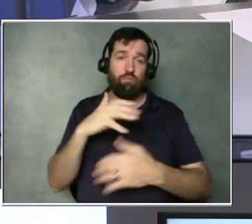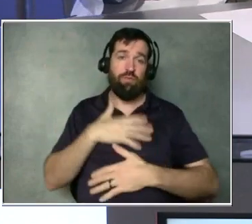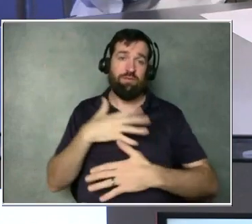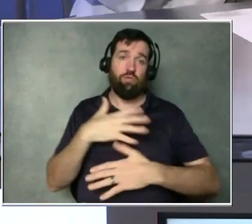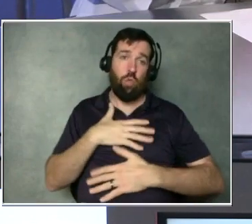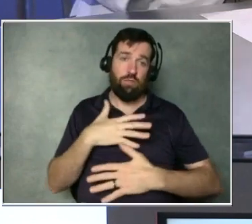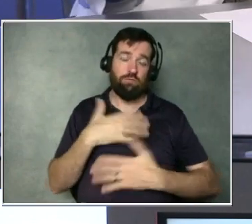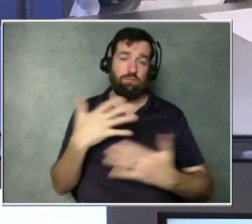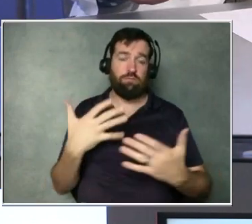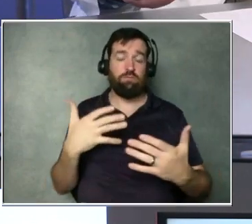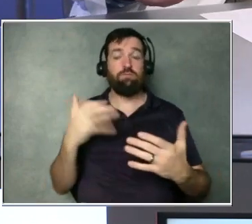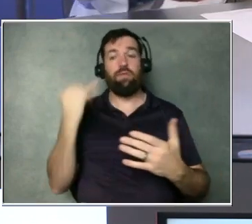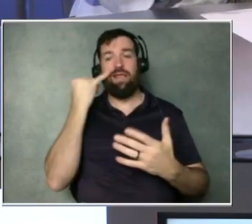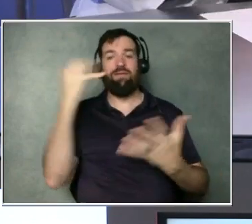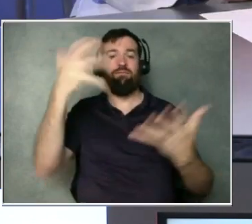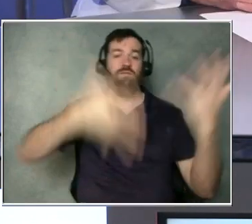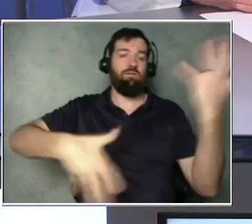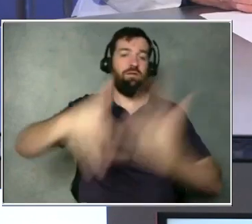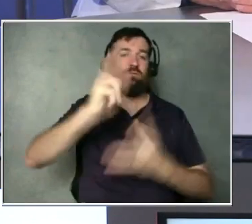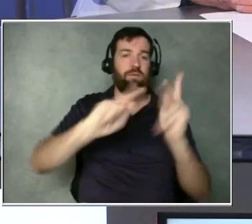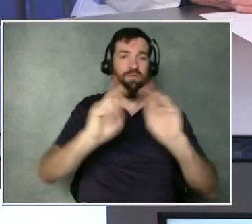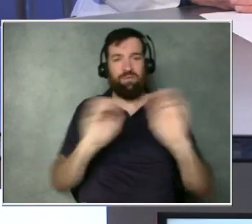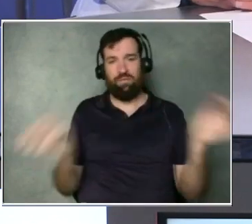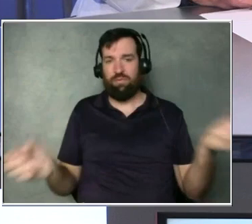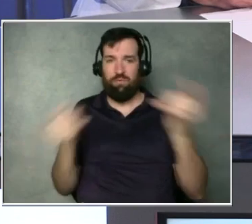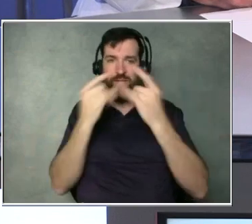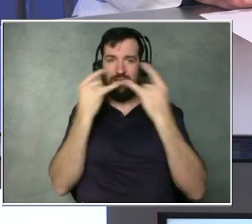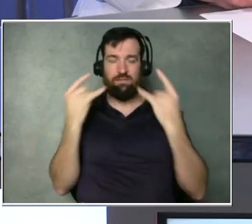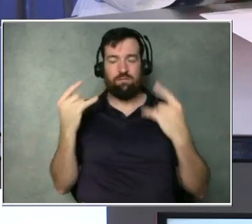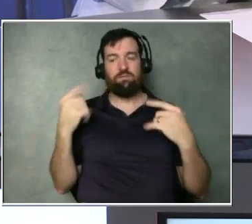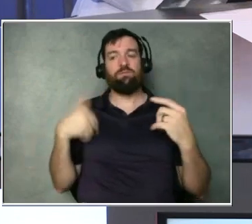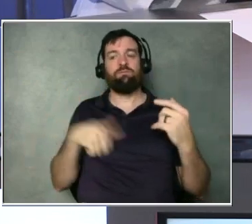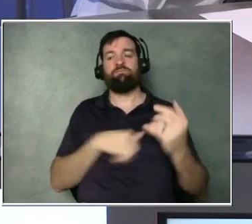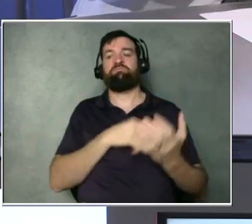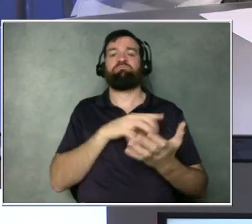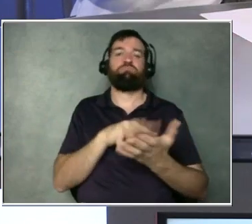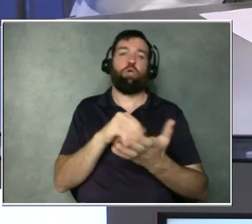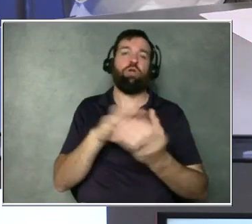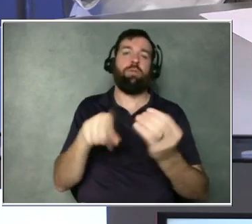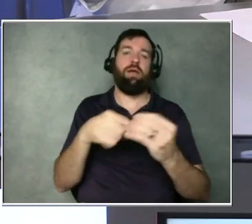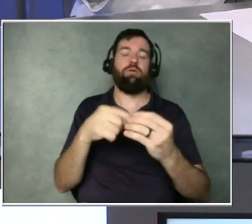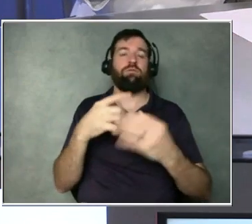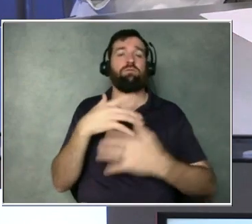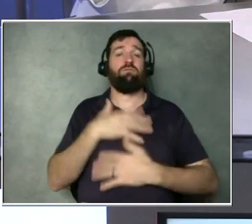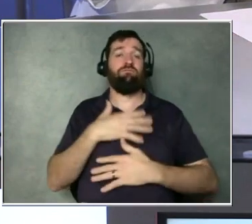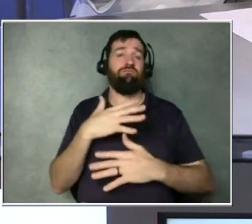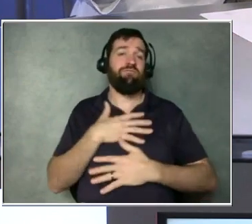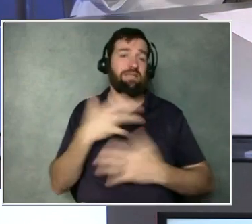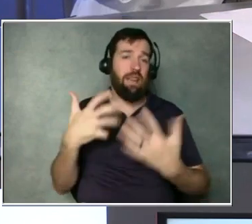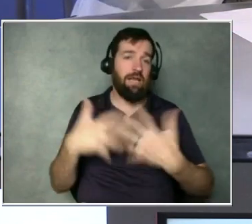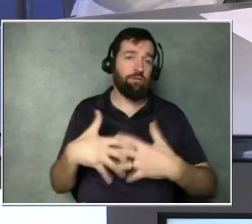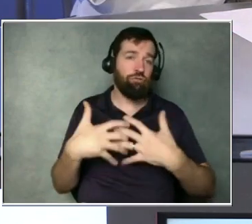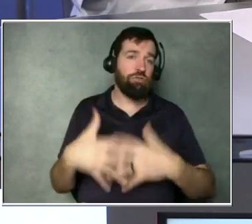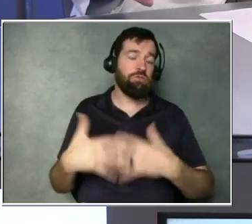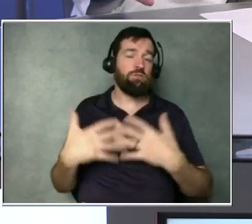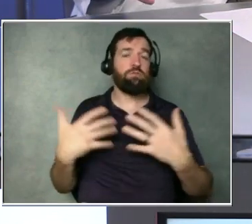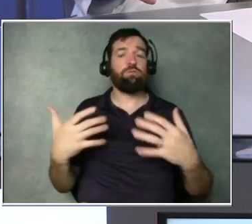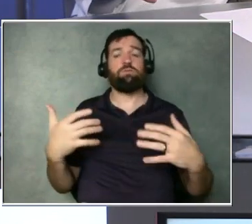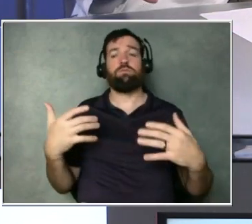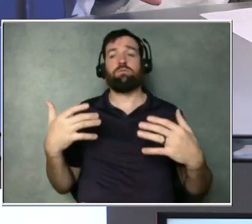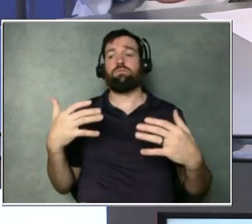if other people around you are not wearing masks. I think we've learned about ventilation and being in areas where there's good